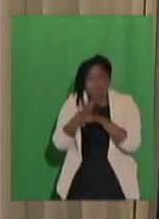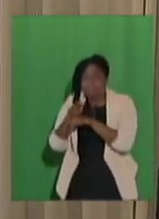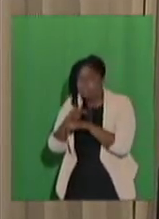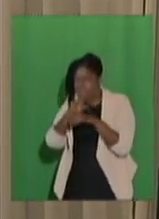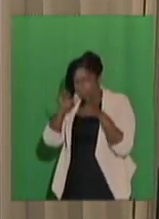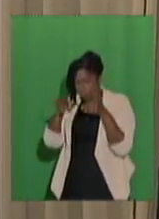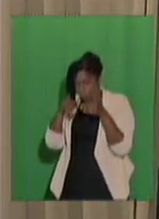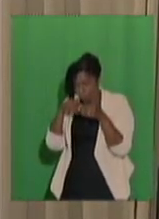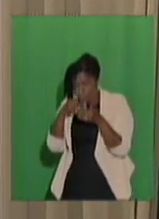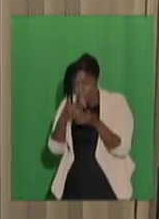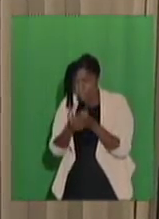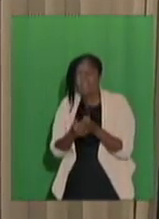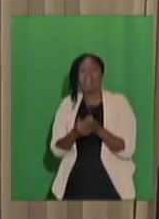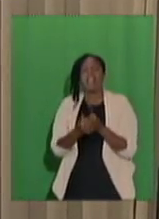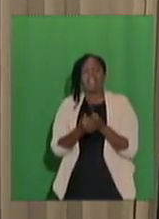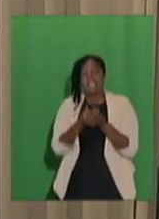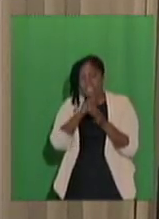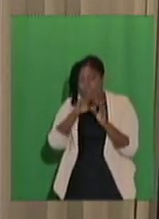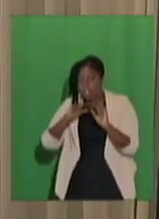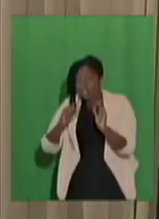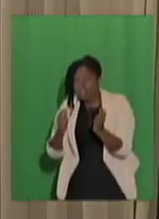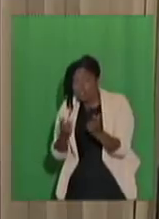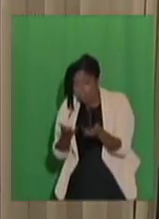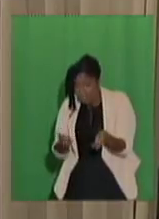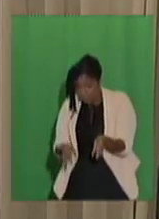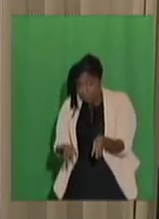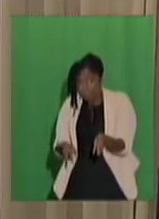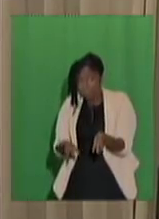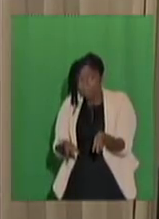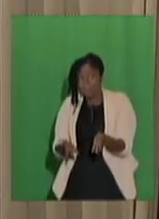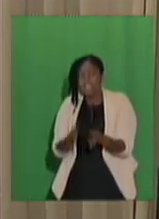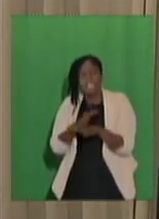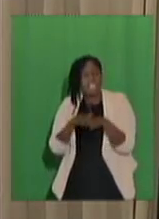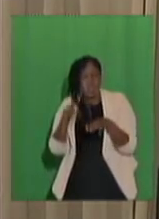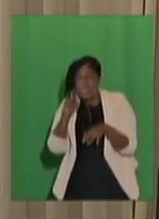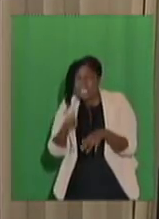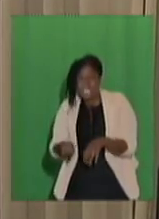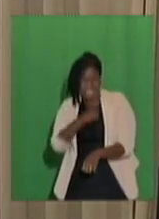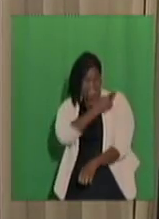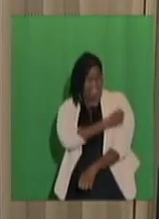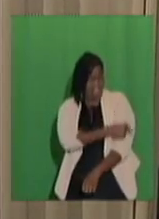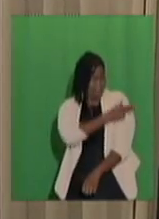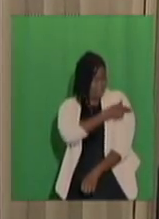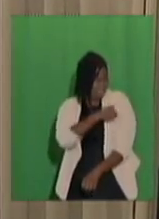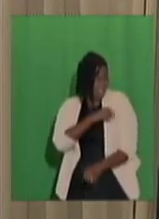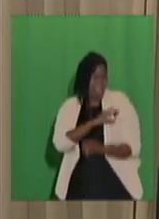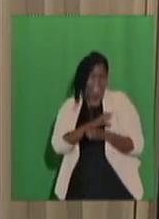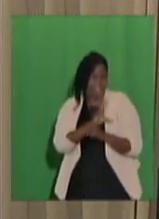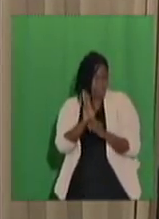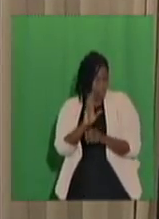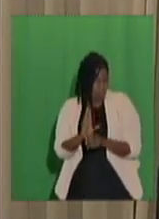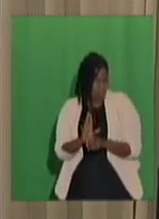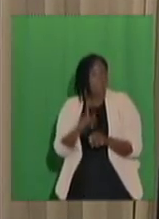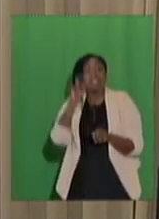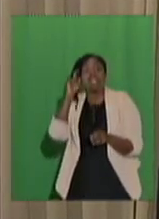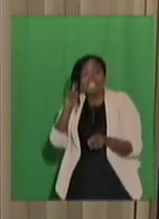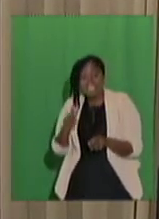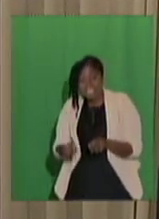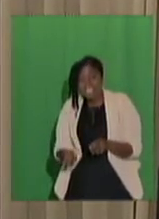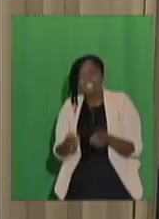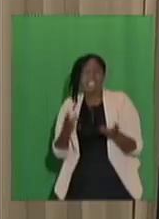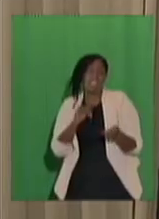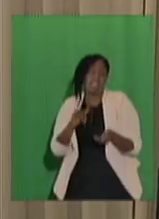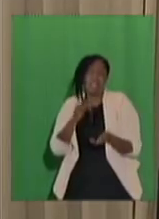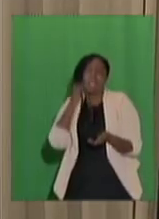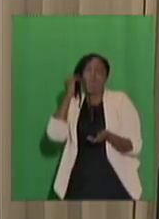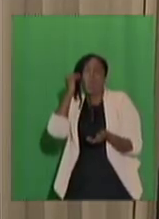hospital level care. So they need home care to some extent with some oversight with the medical practitioners. But the key to it is